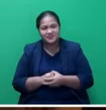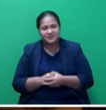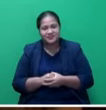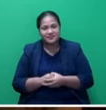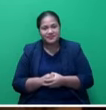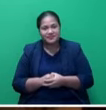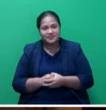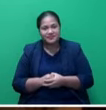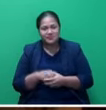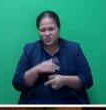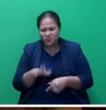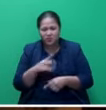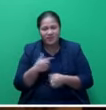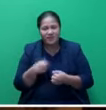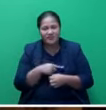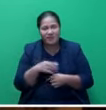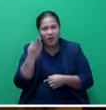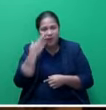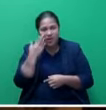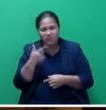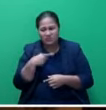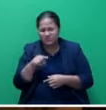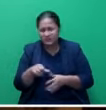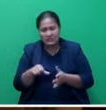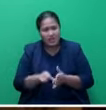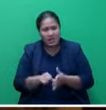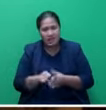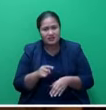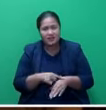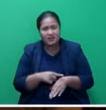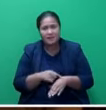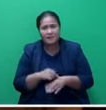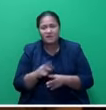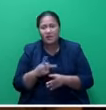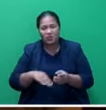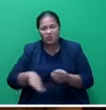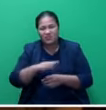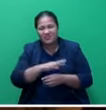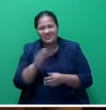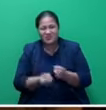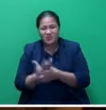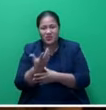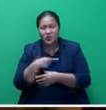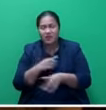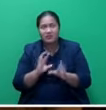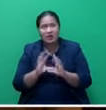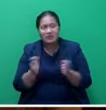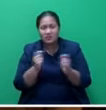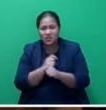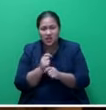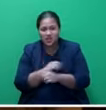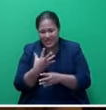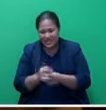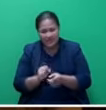As we are all aware, Mr. Speaker, this is a tough time for cane growing. Our climate is changing, and that has had serious